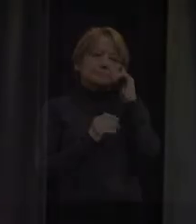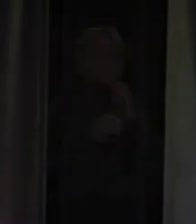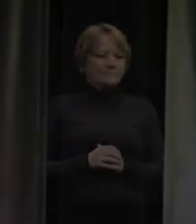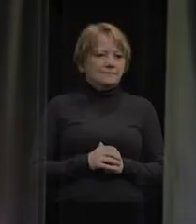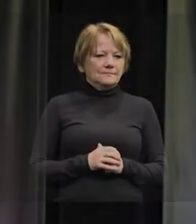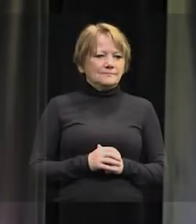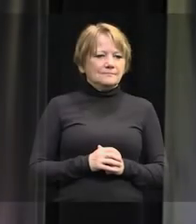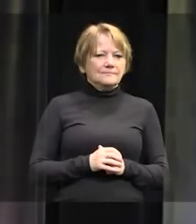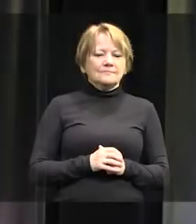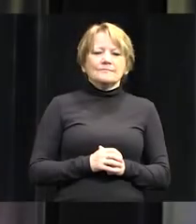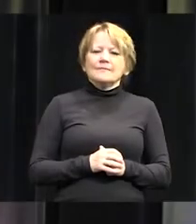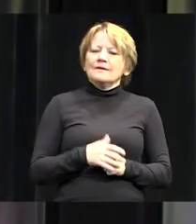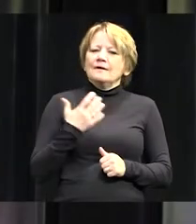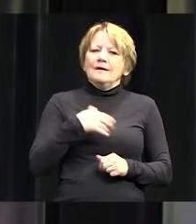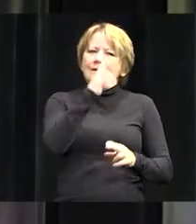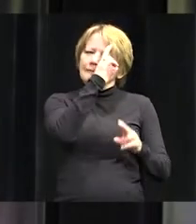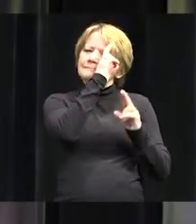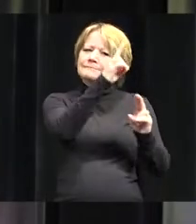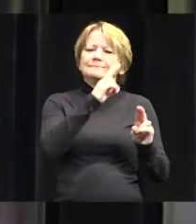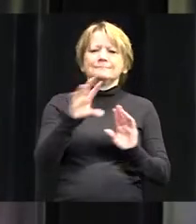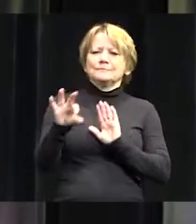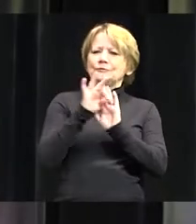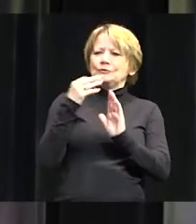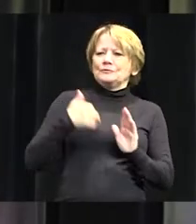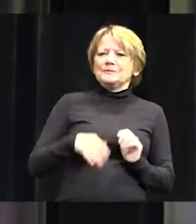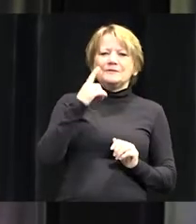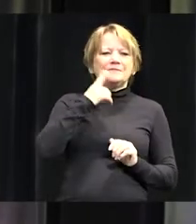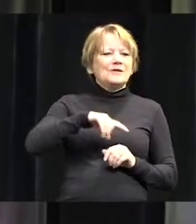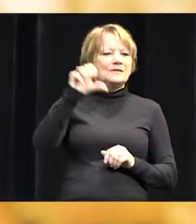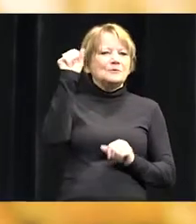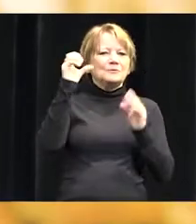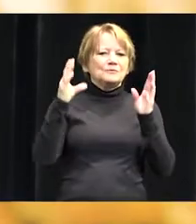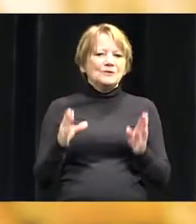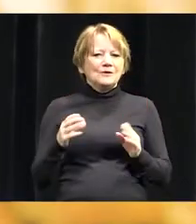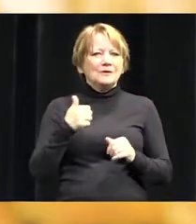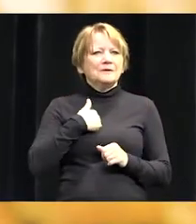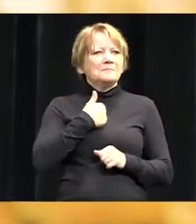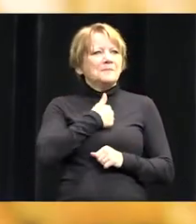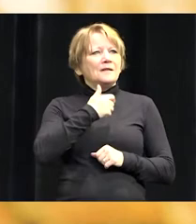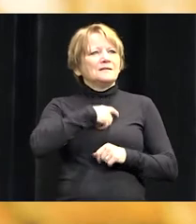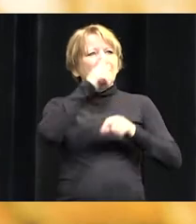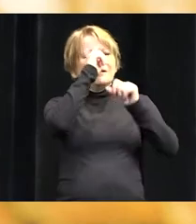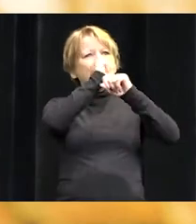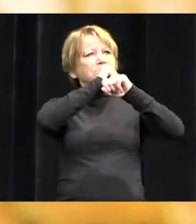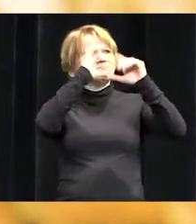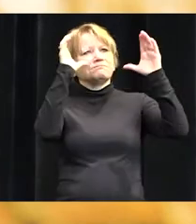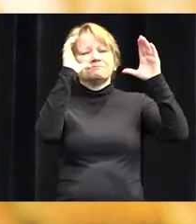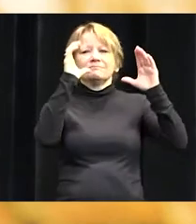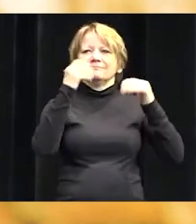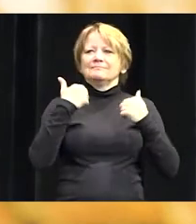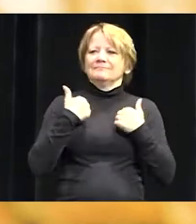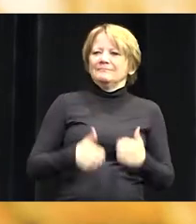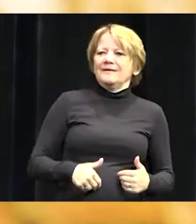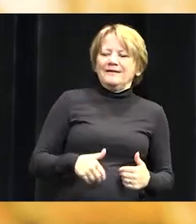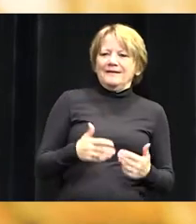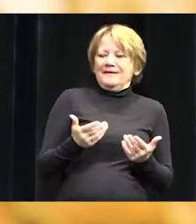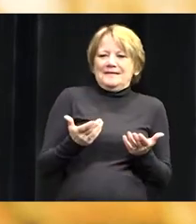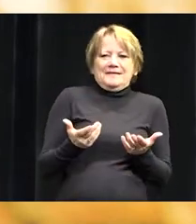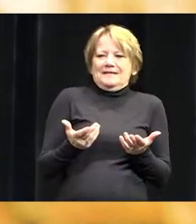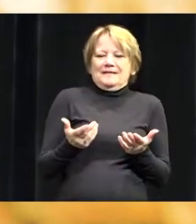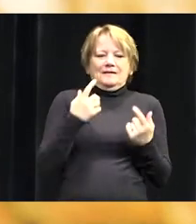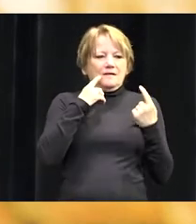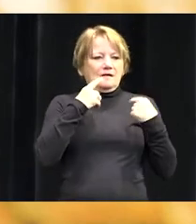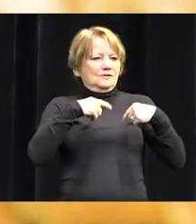valedictorian i'm so honored to have been chosen for salutatorian i would never have envisioned myself